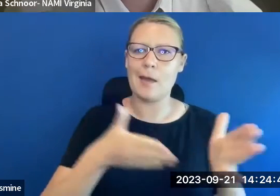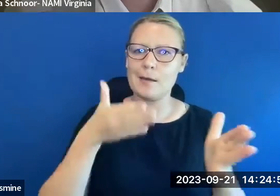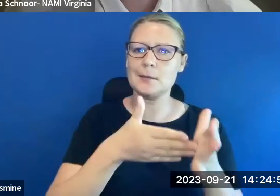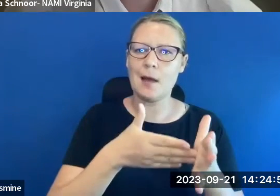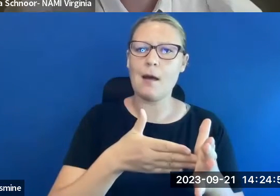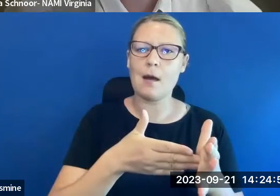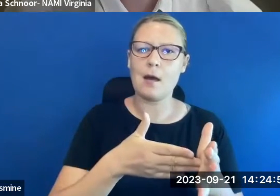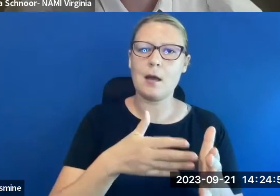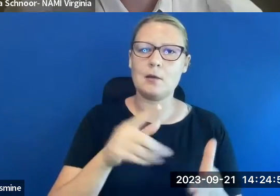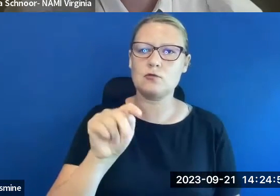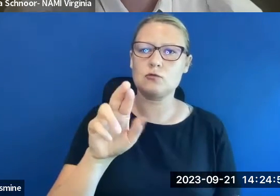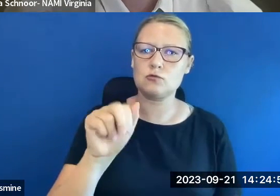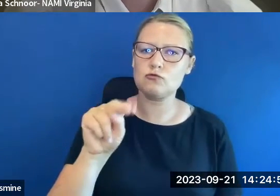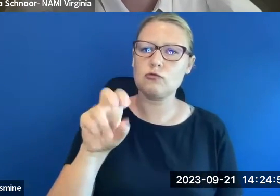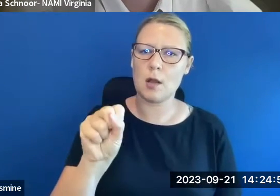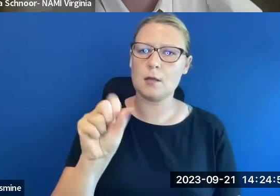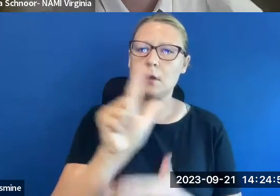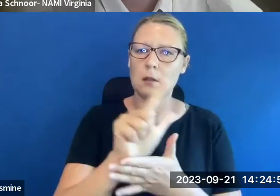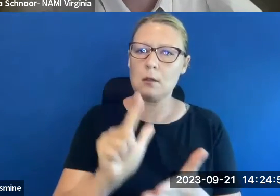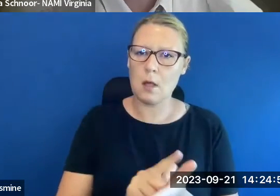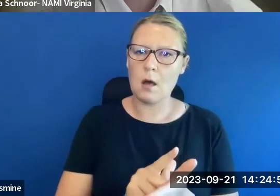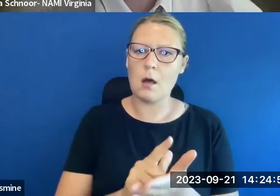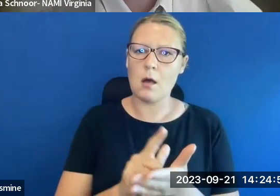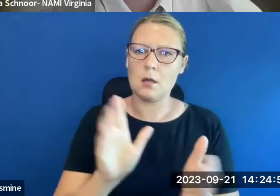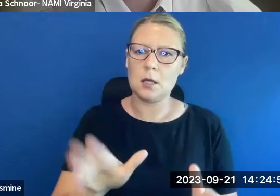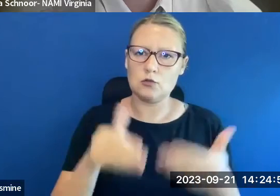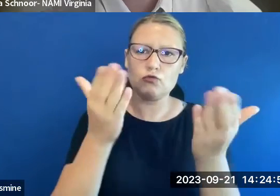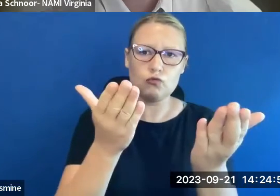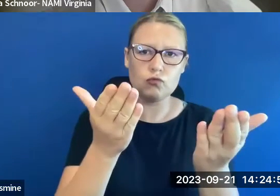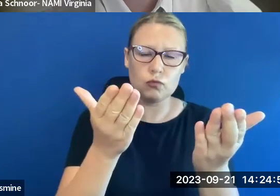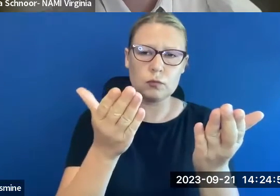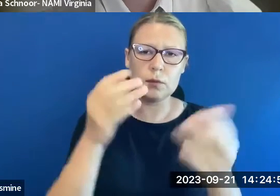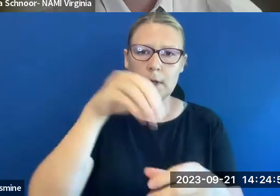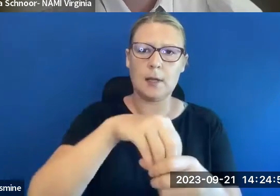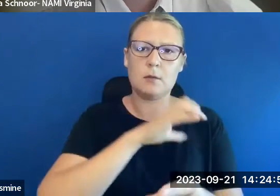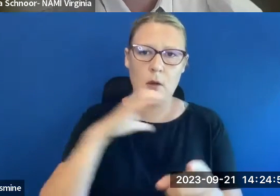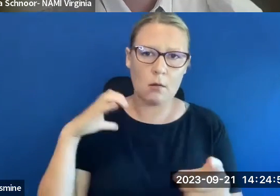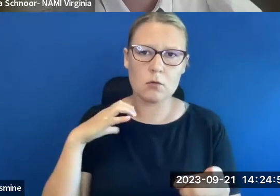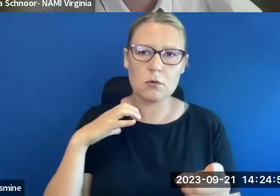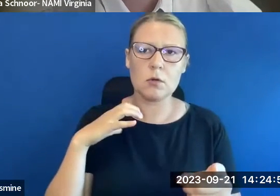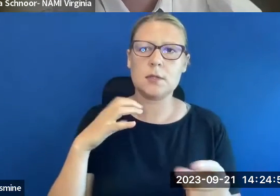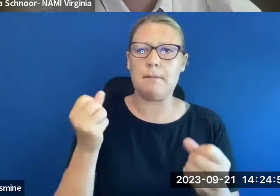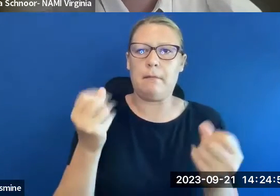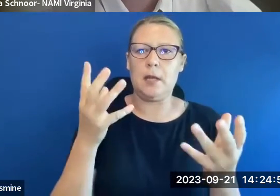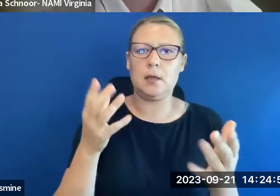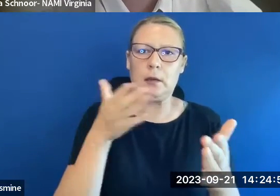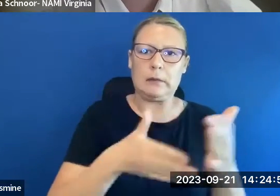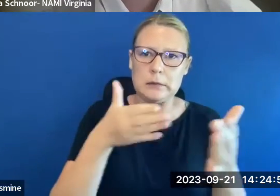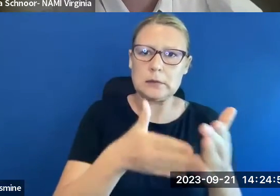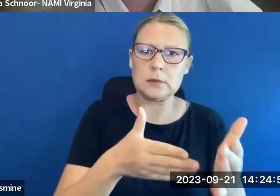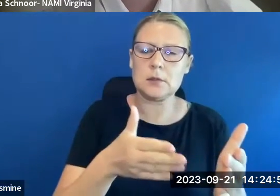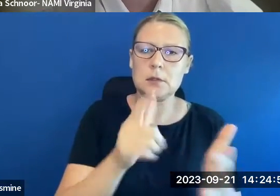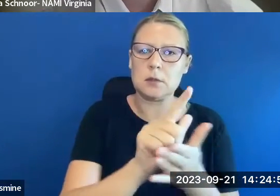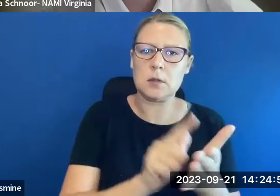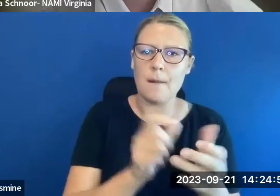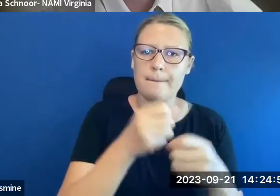being introduced and anti-trans sentiments are prevalent. And some of that does take place here in